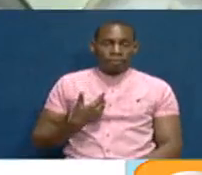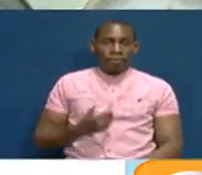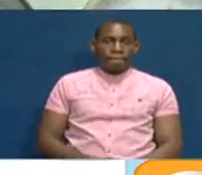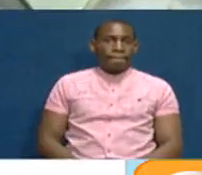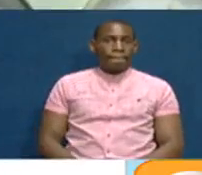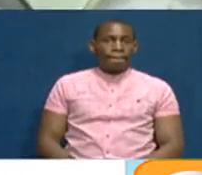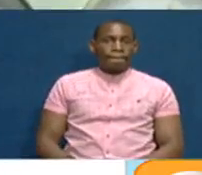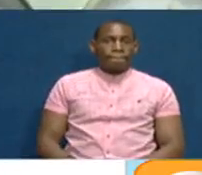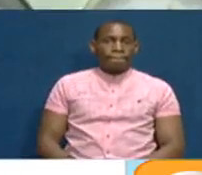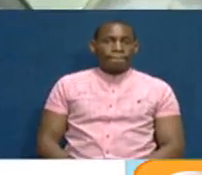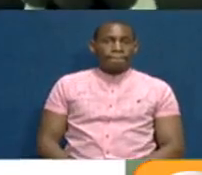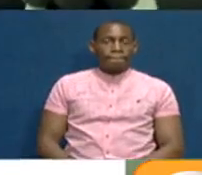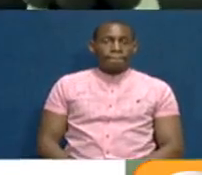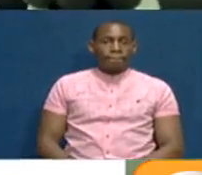We